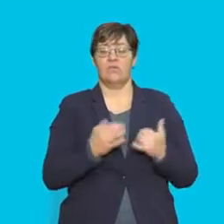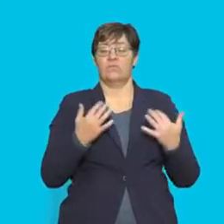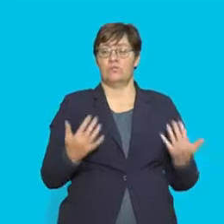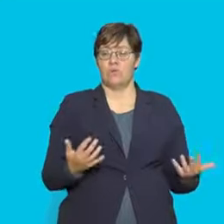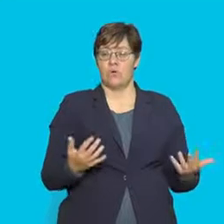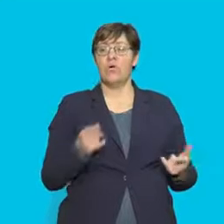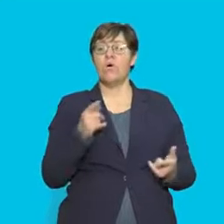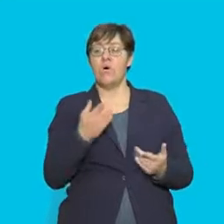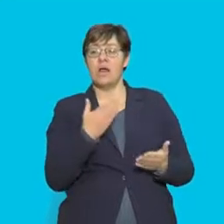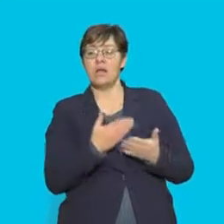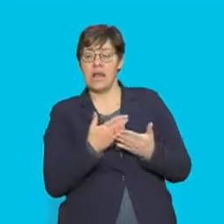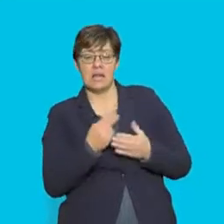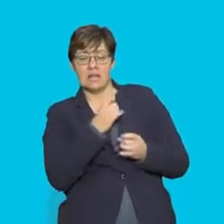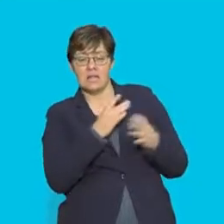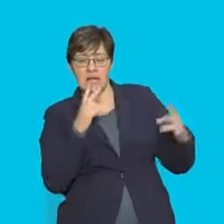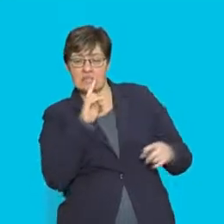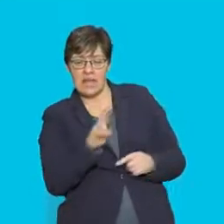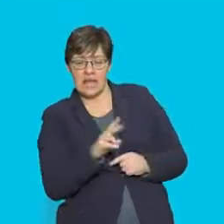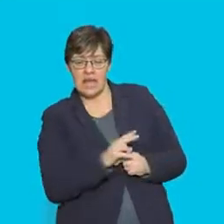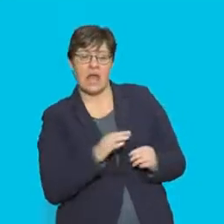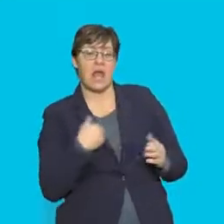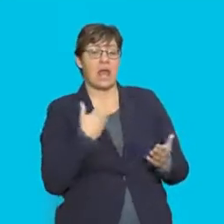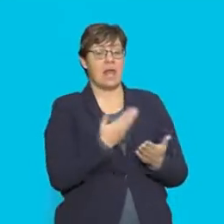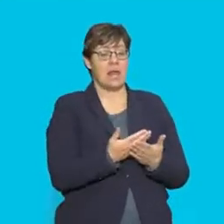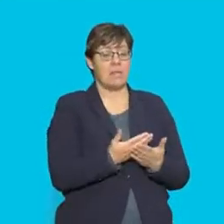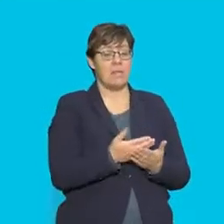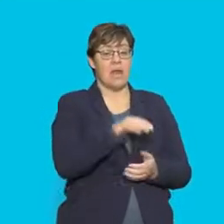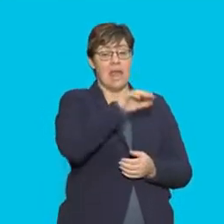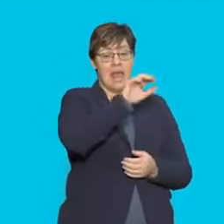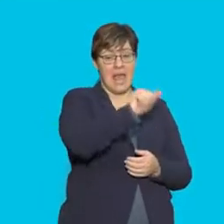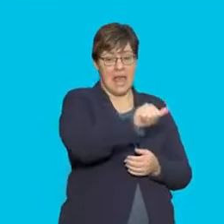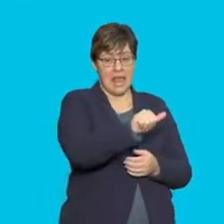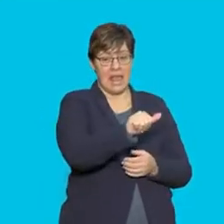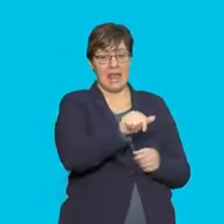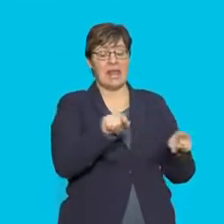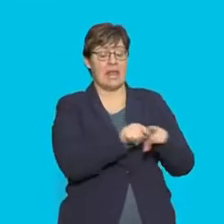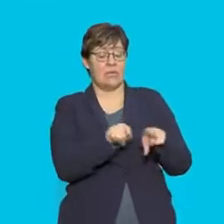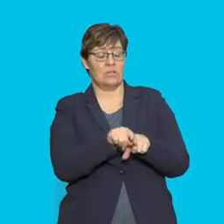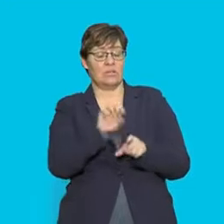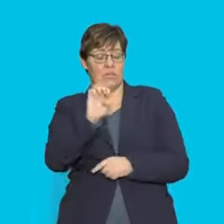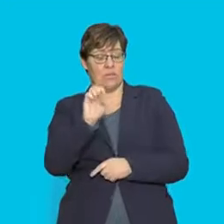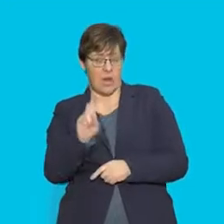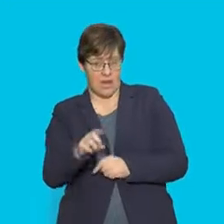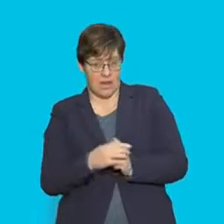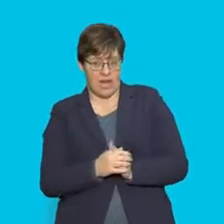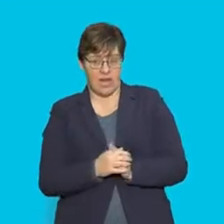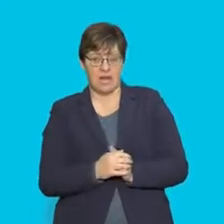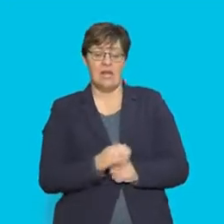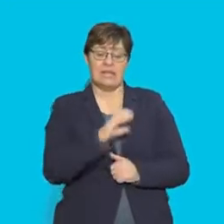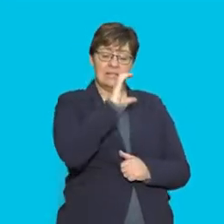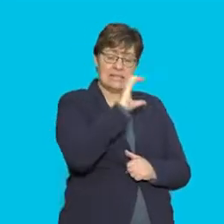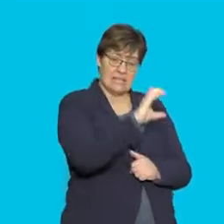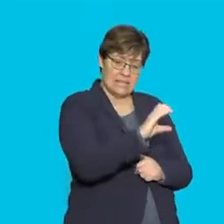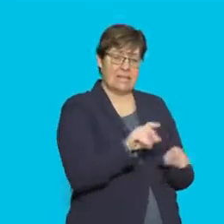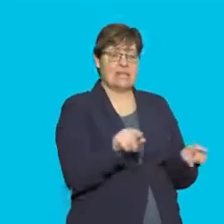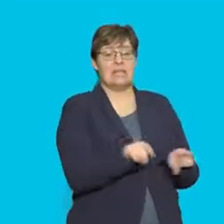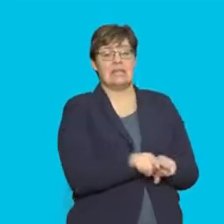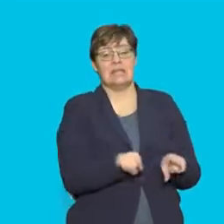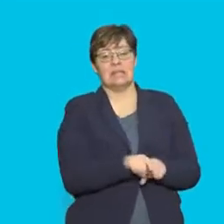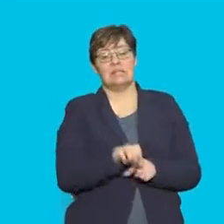right? So you can even start by first claiming that A is equals to E1 and then C